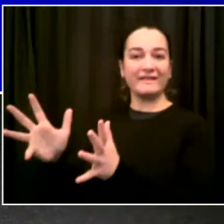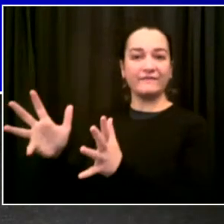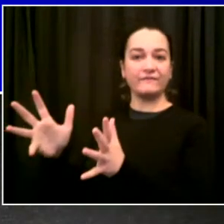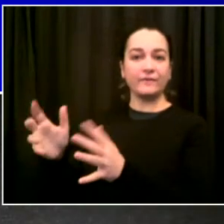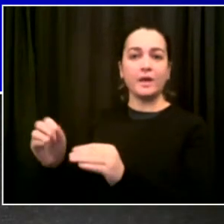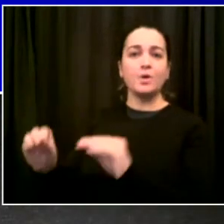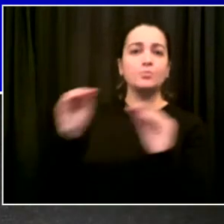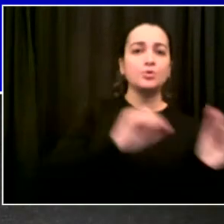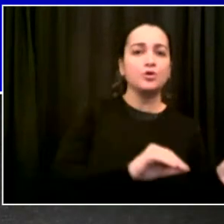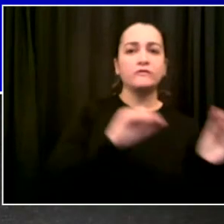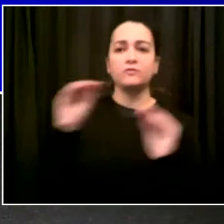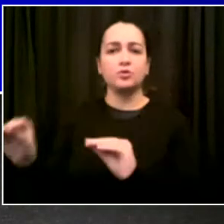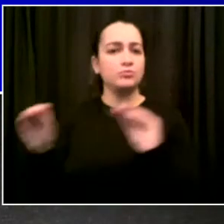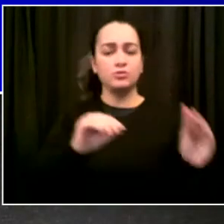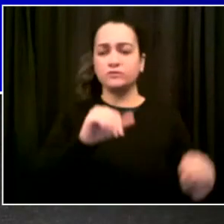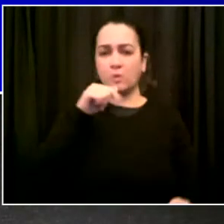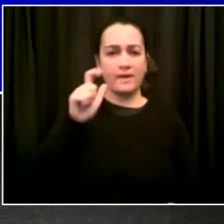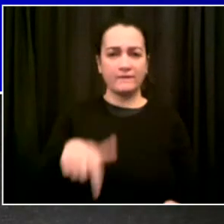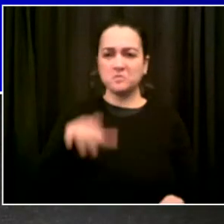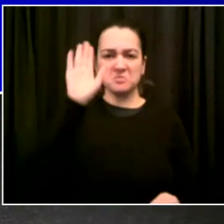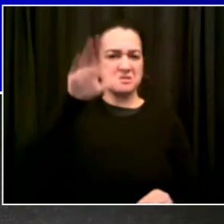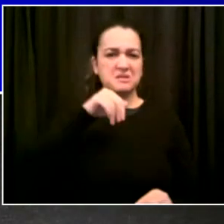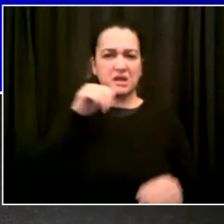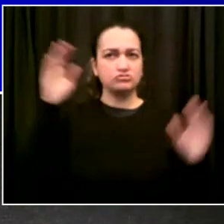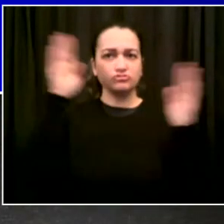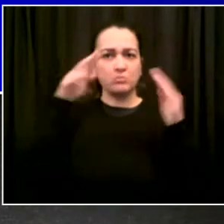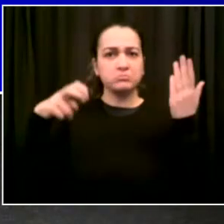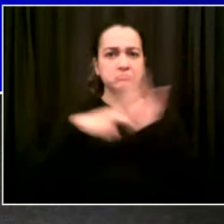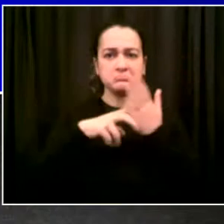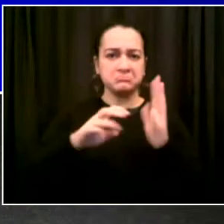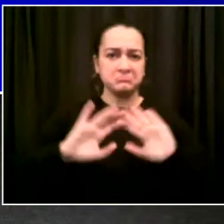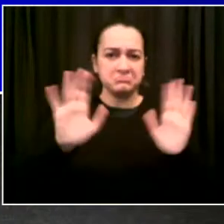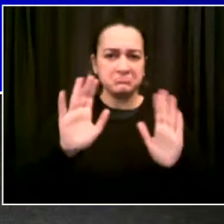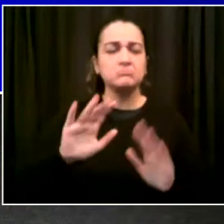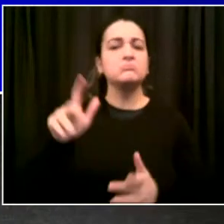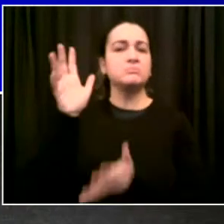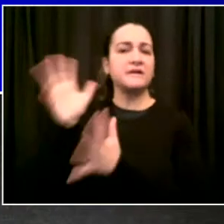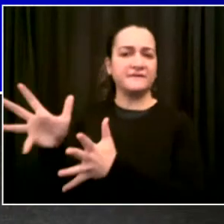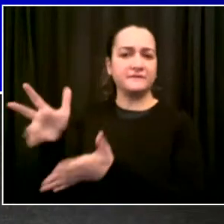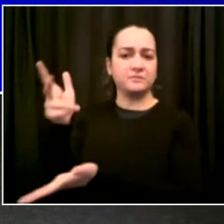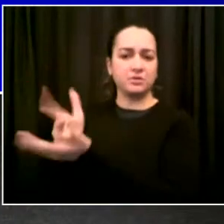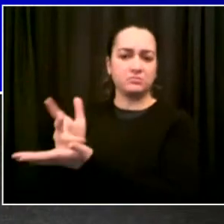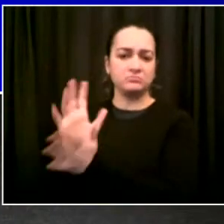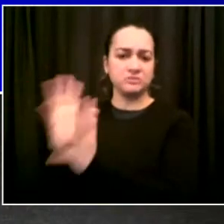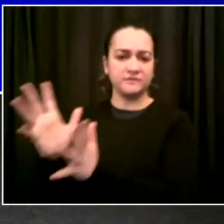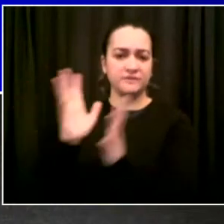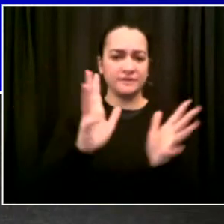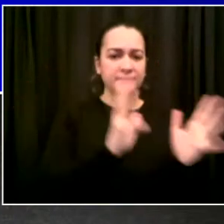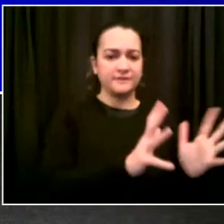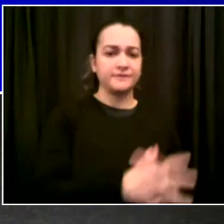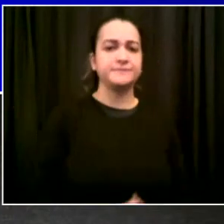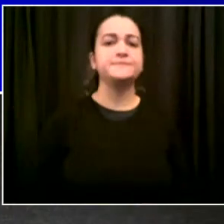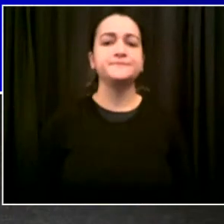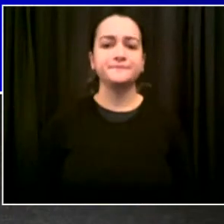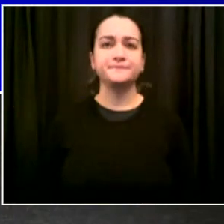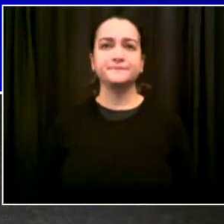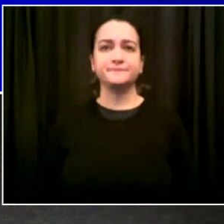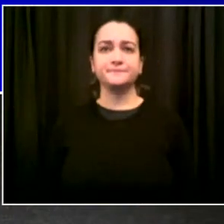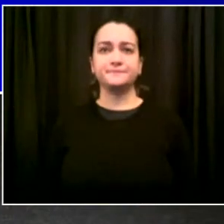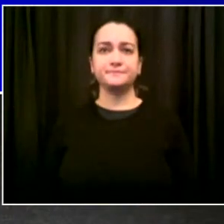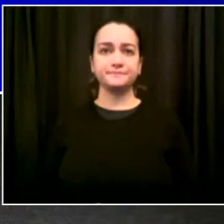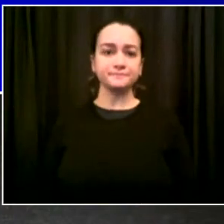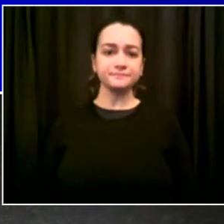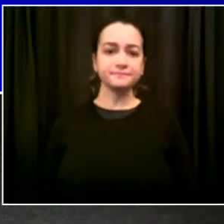canceled. New York City Ferry, NYC Ferry, C Street Ferry have been suspended today. Staten Island Ferry